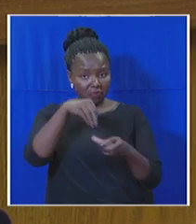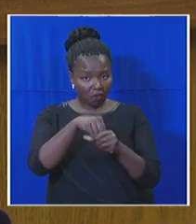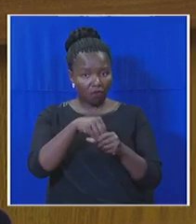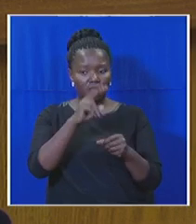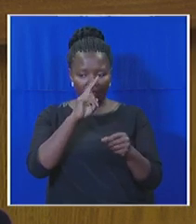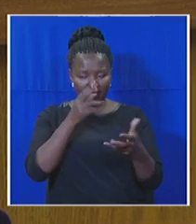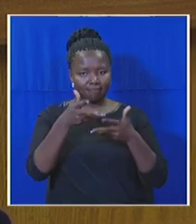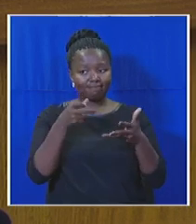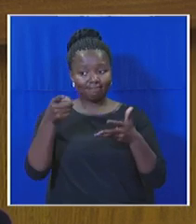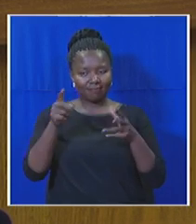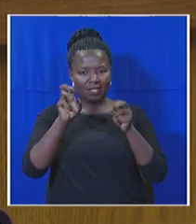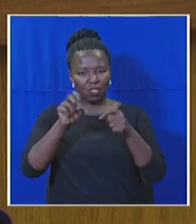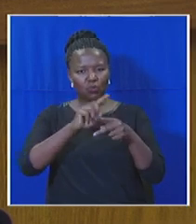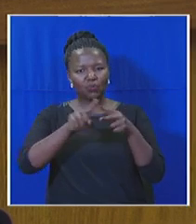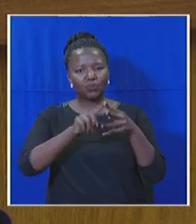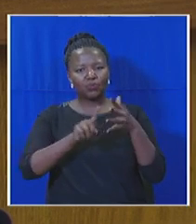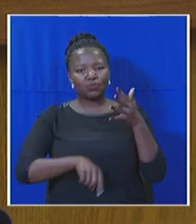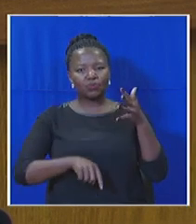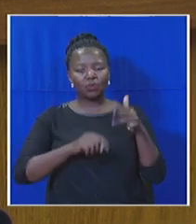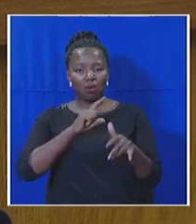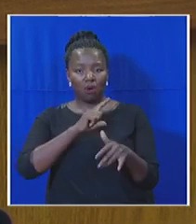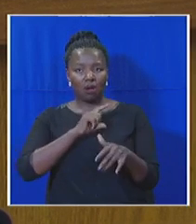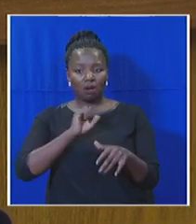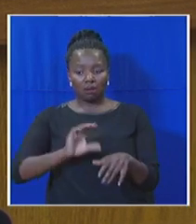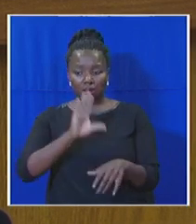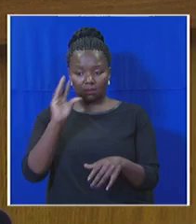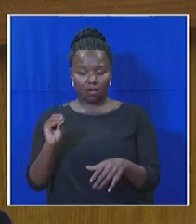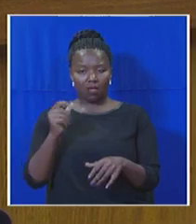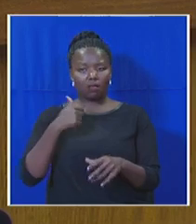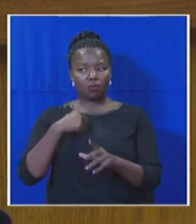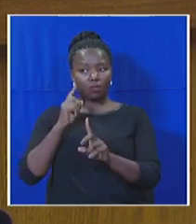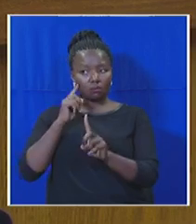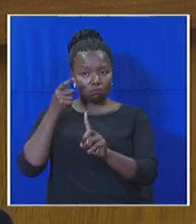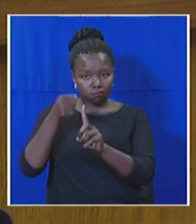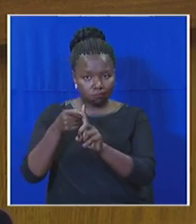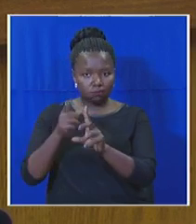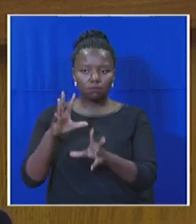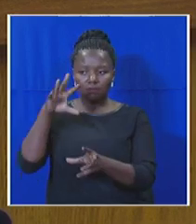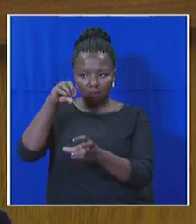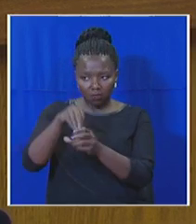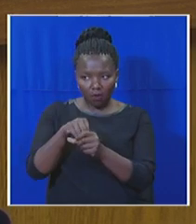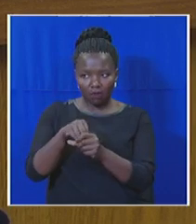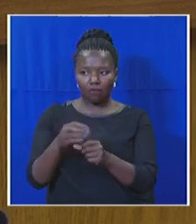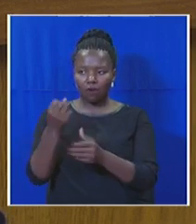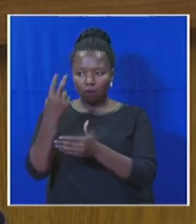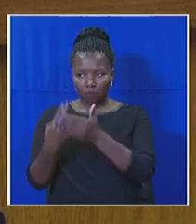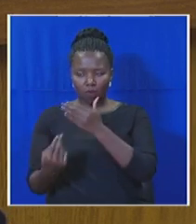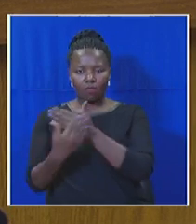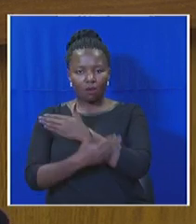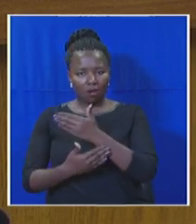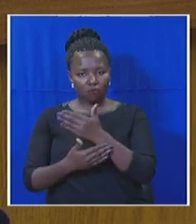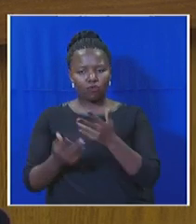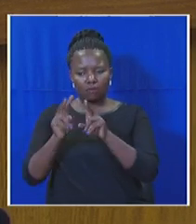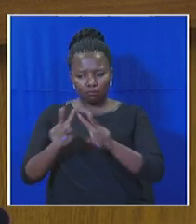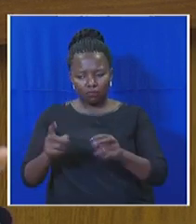on these matters as South Africa will continue to play a constructive role in the peace